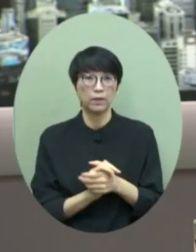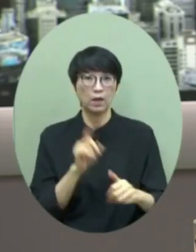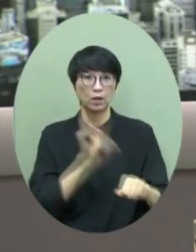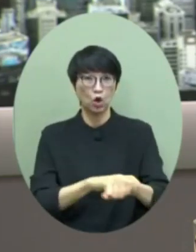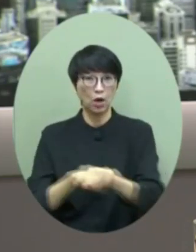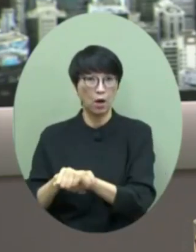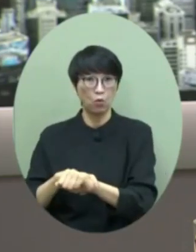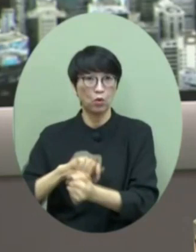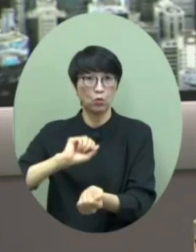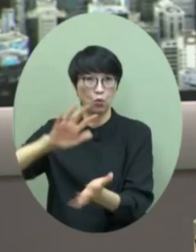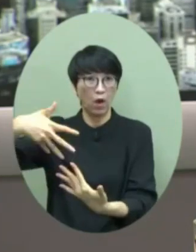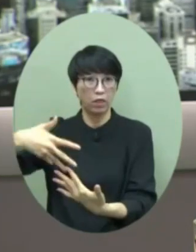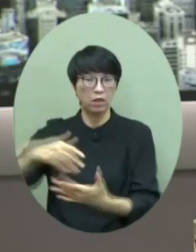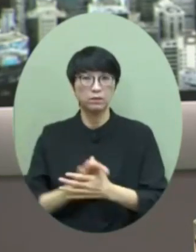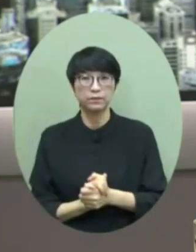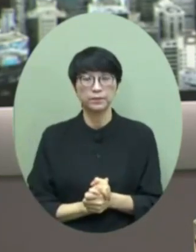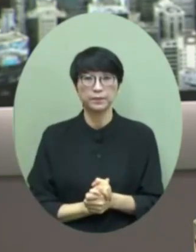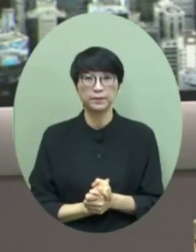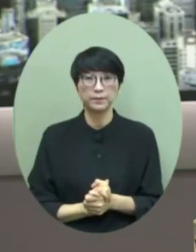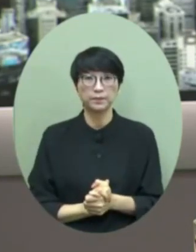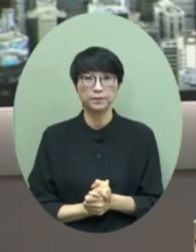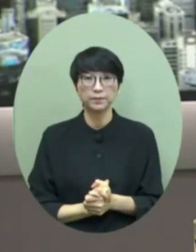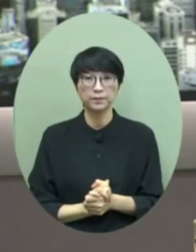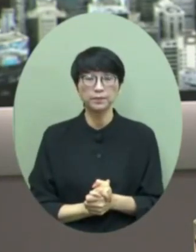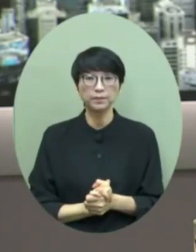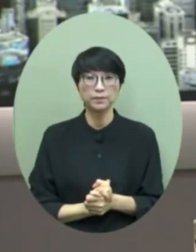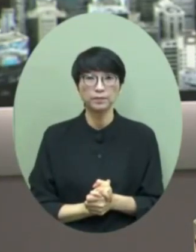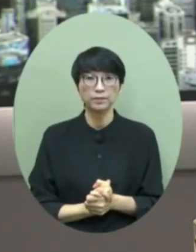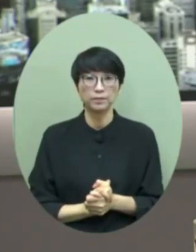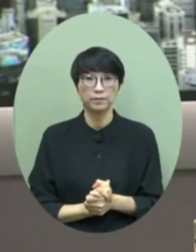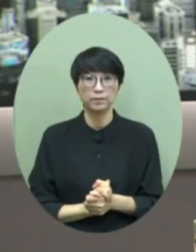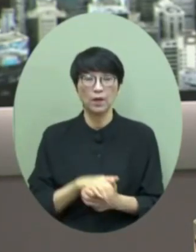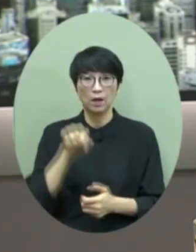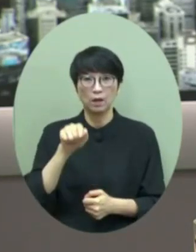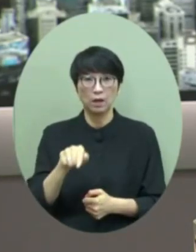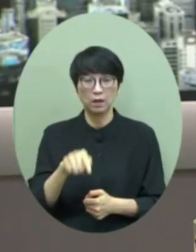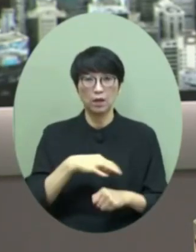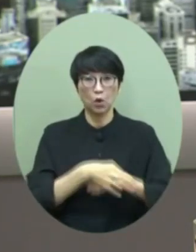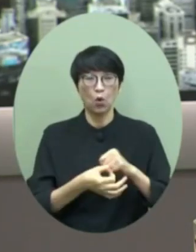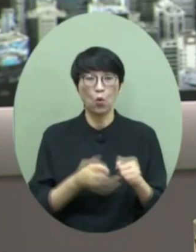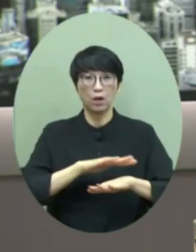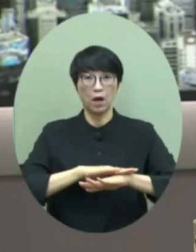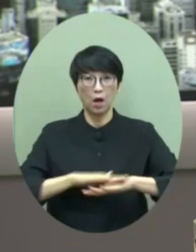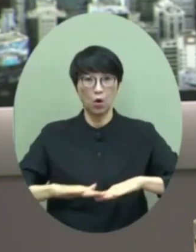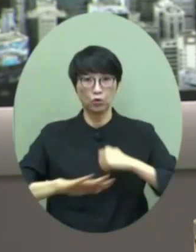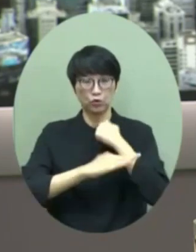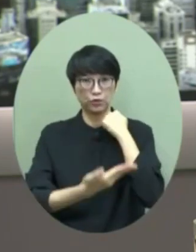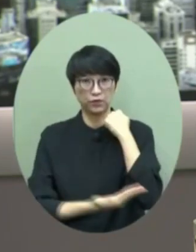there is no provision in this national security law to